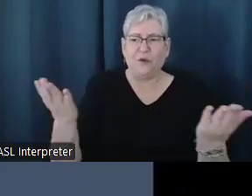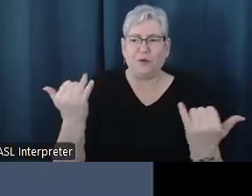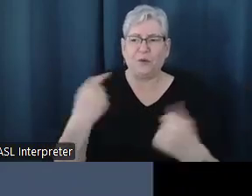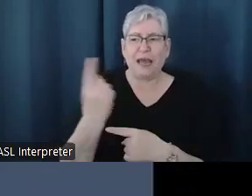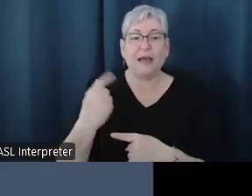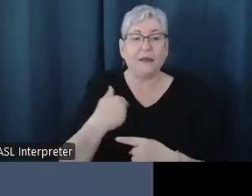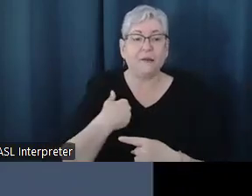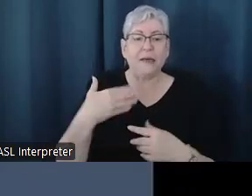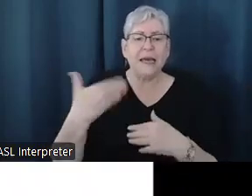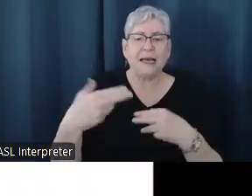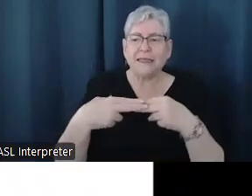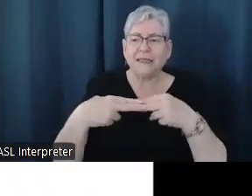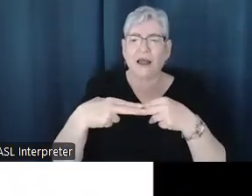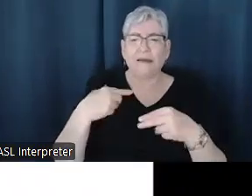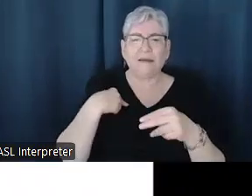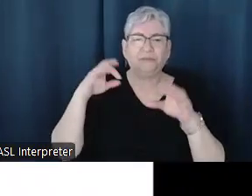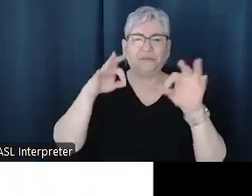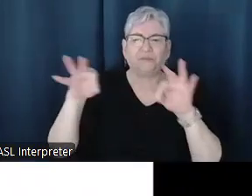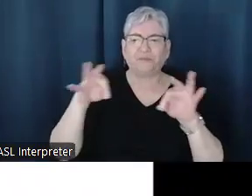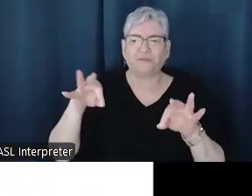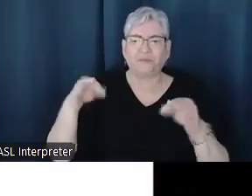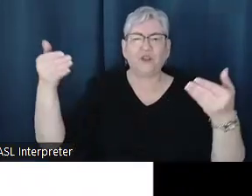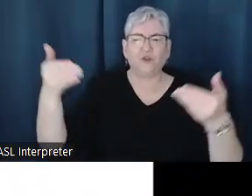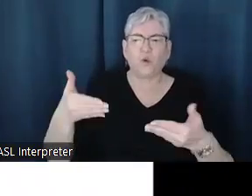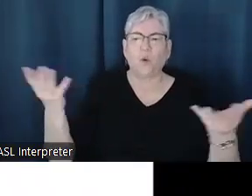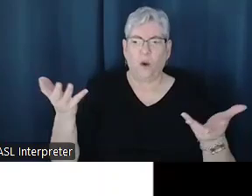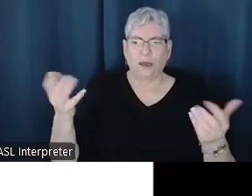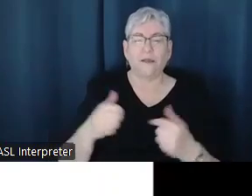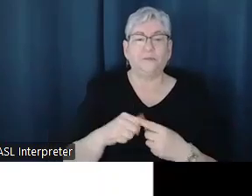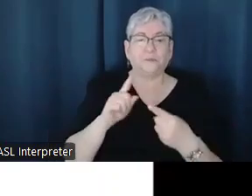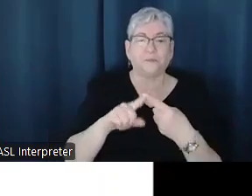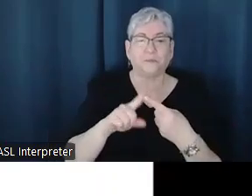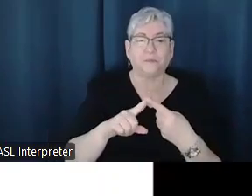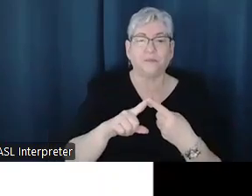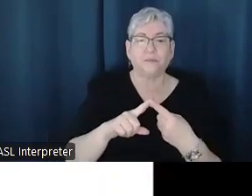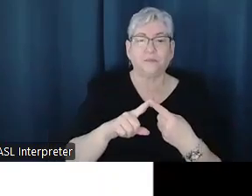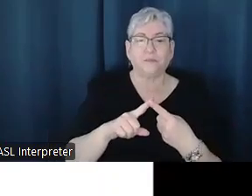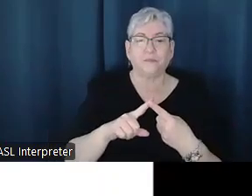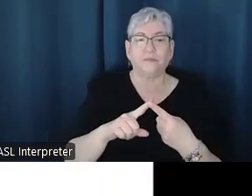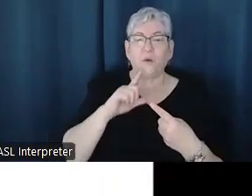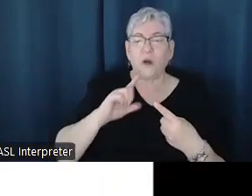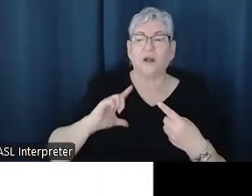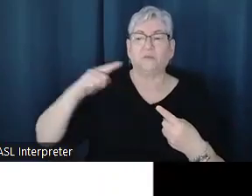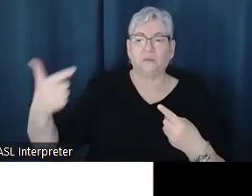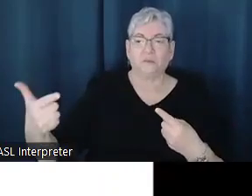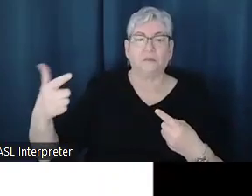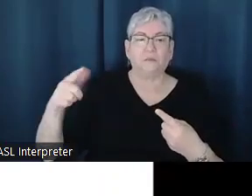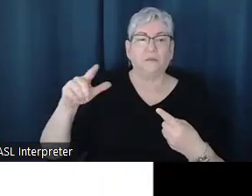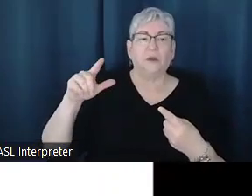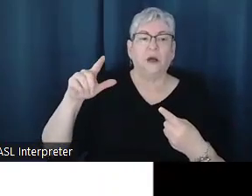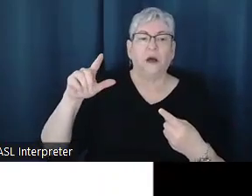to the next slide and do a little bit of an introduction. I'm going to kick it back to Josie to do a little bit